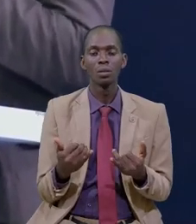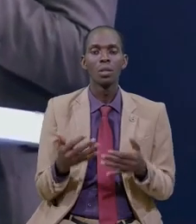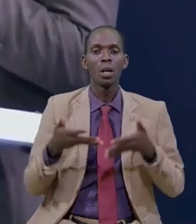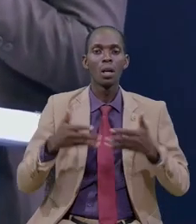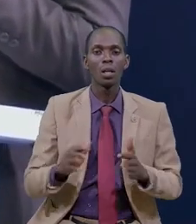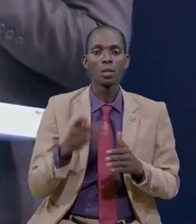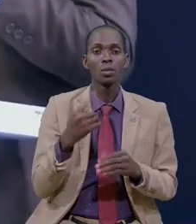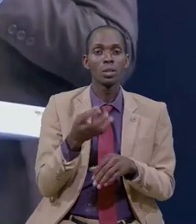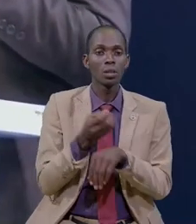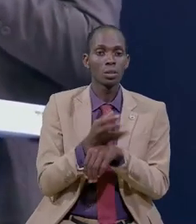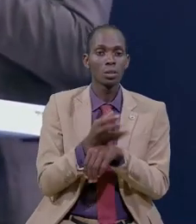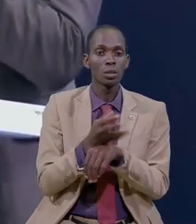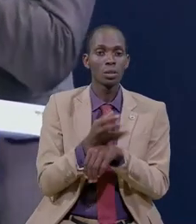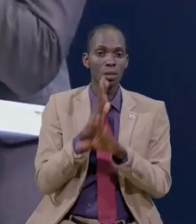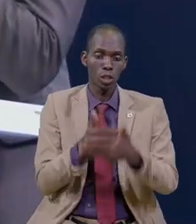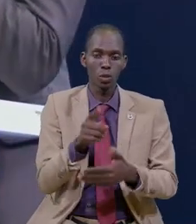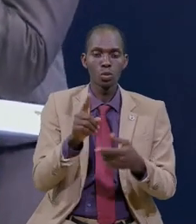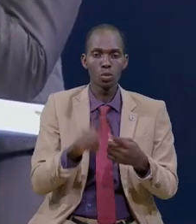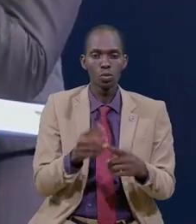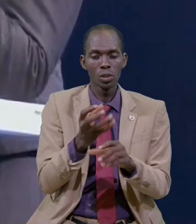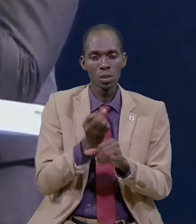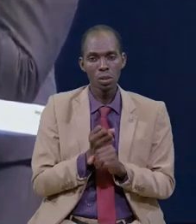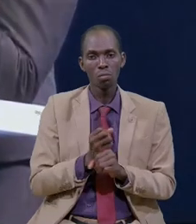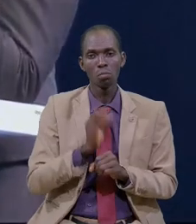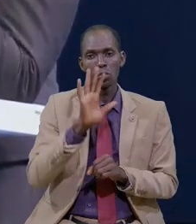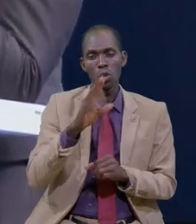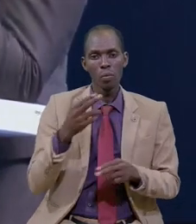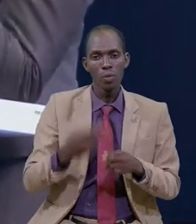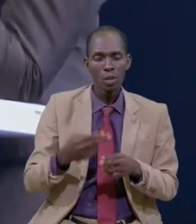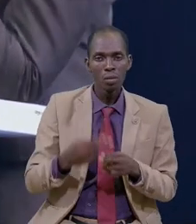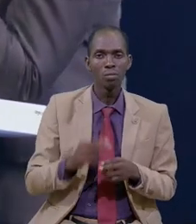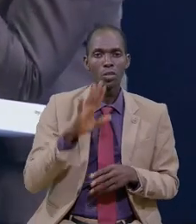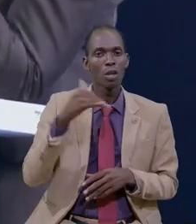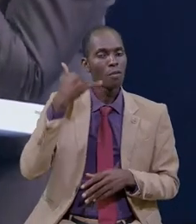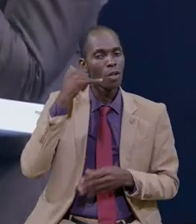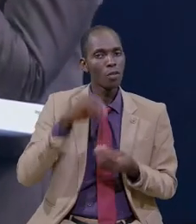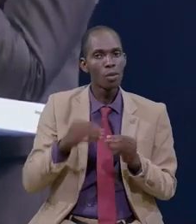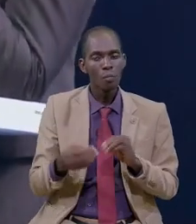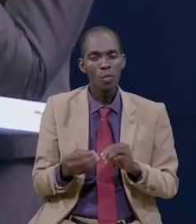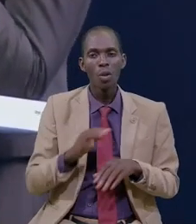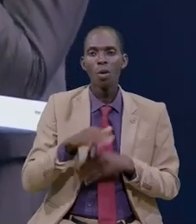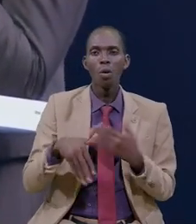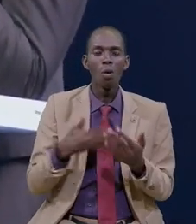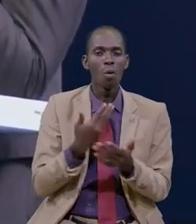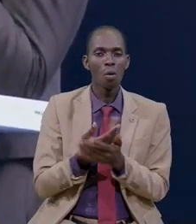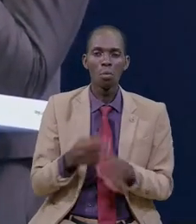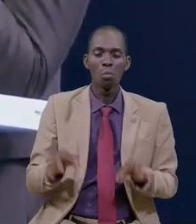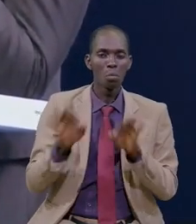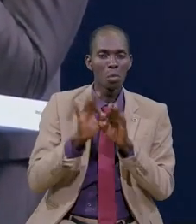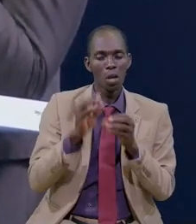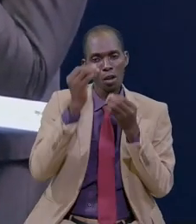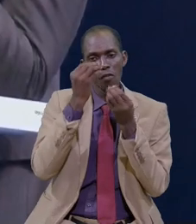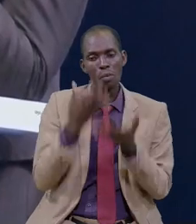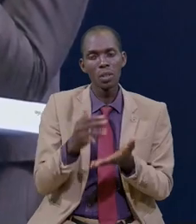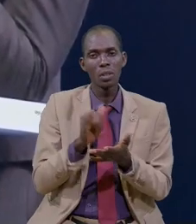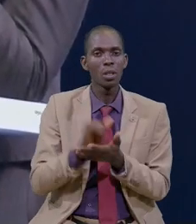aux conseillers de prendre vos informations. Your phone number and all the details that will help us to really